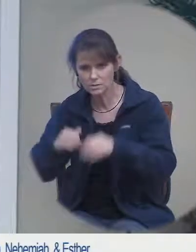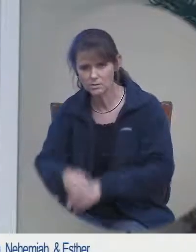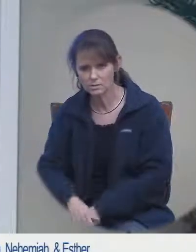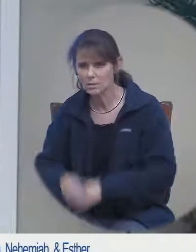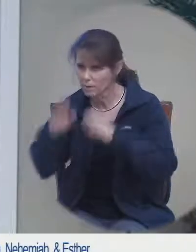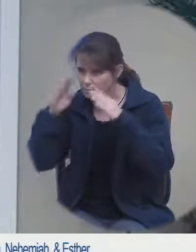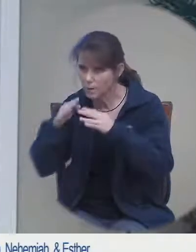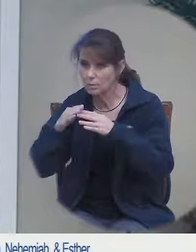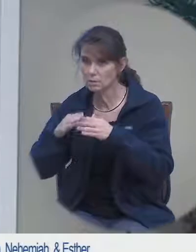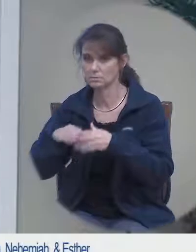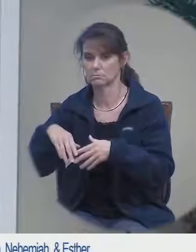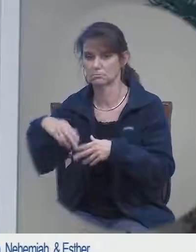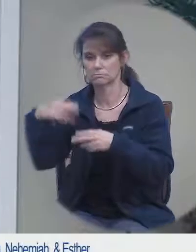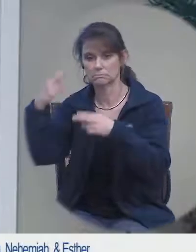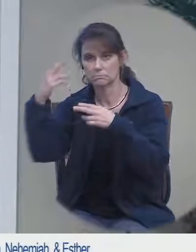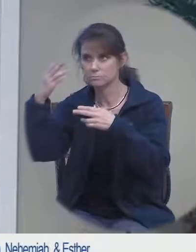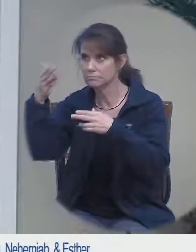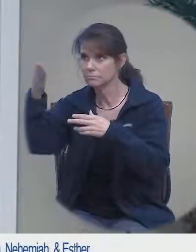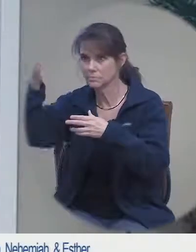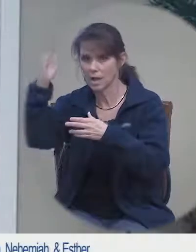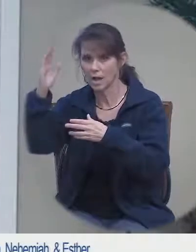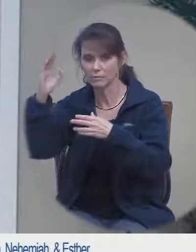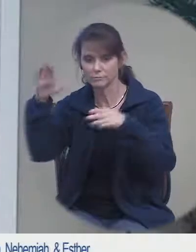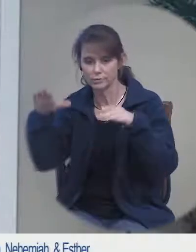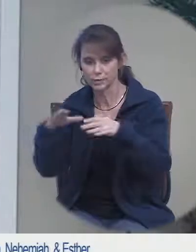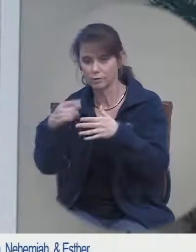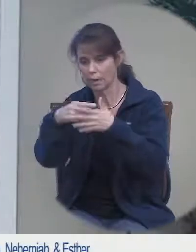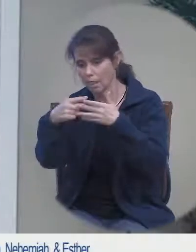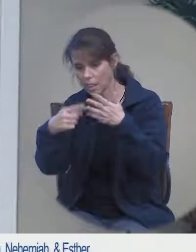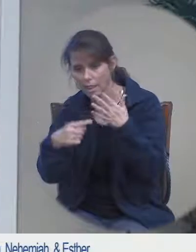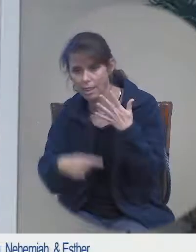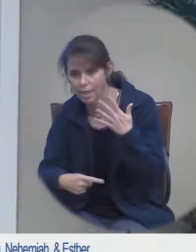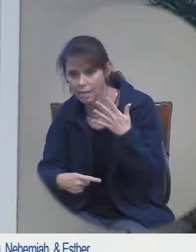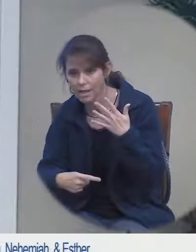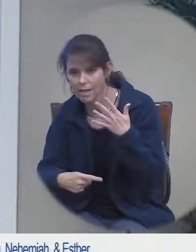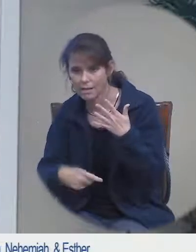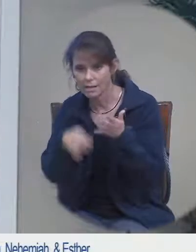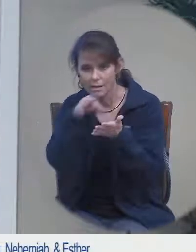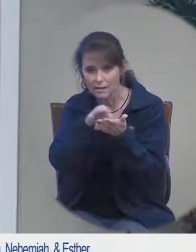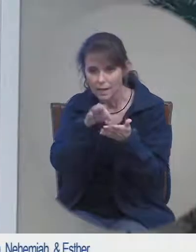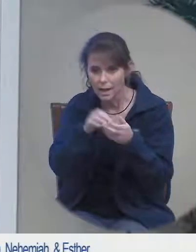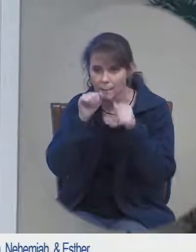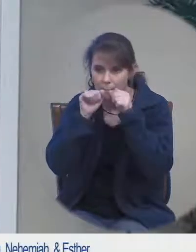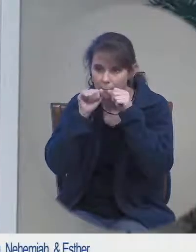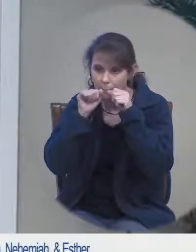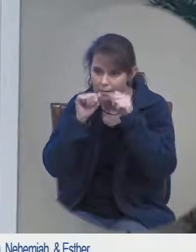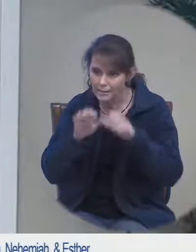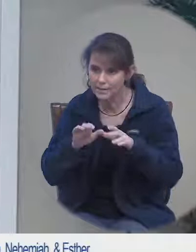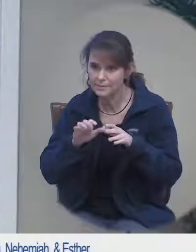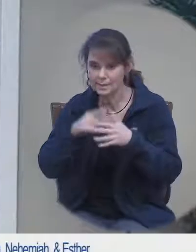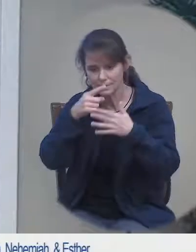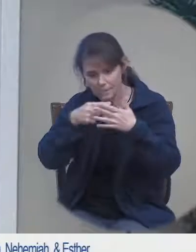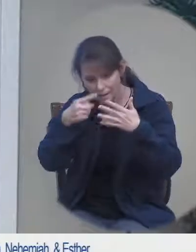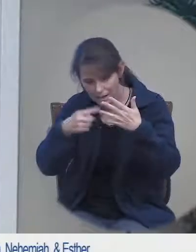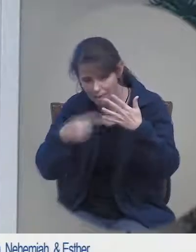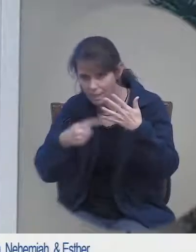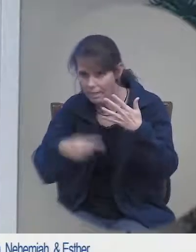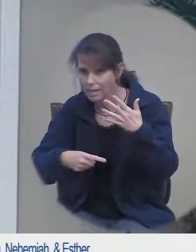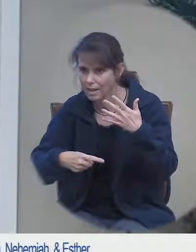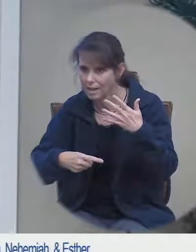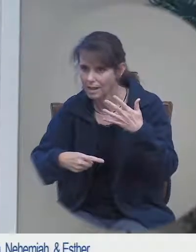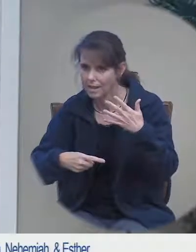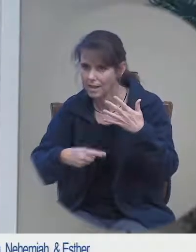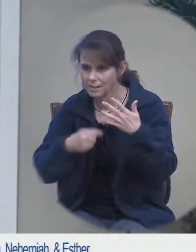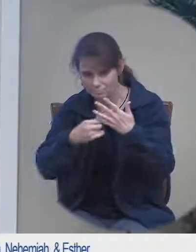to truly be thankful. I mean, we can be thankful in a general sense, but just sitting down and just seeing what God has done as they walk